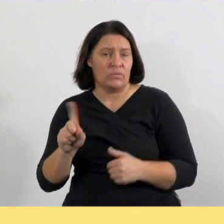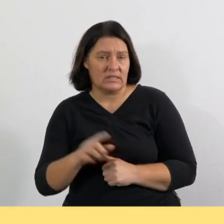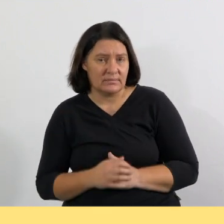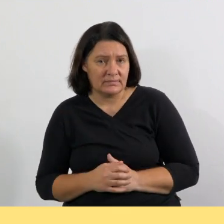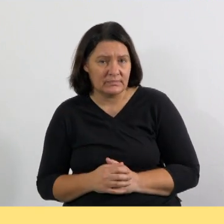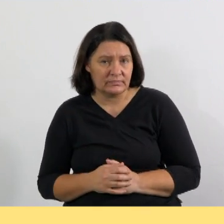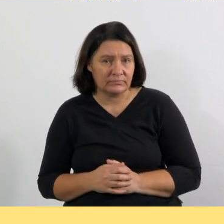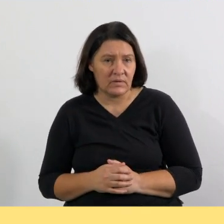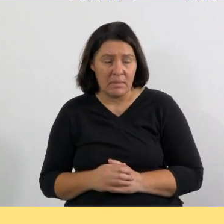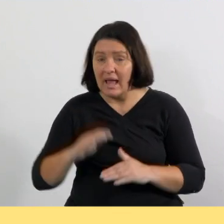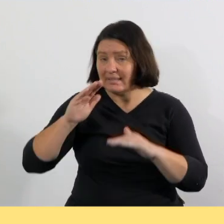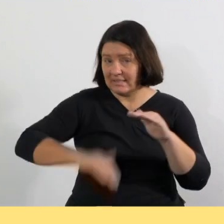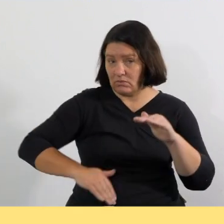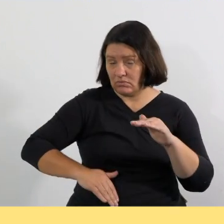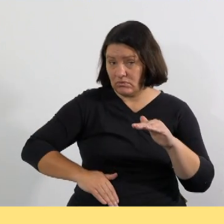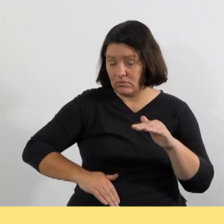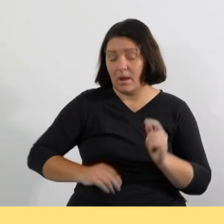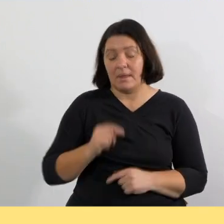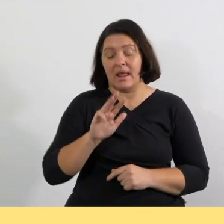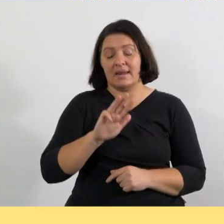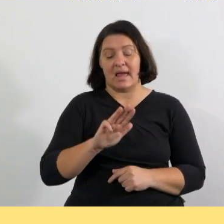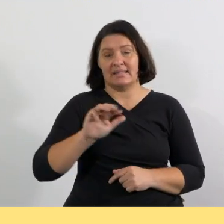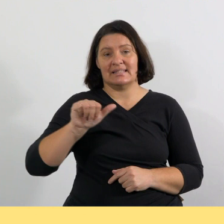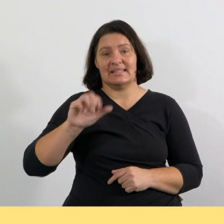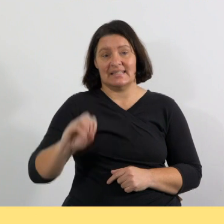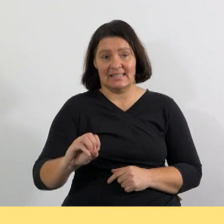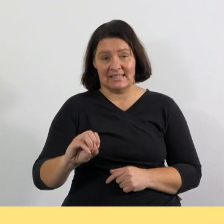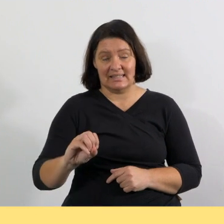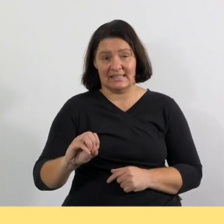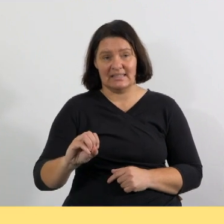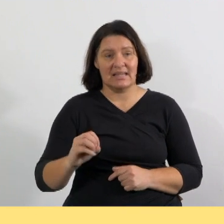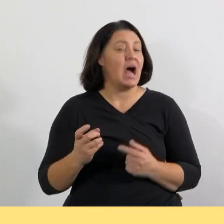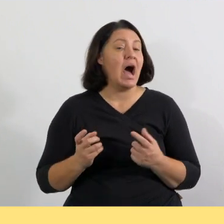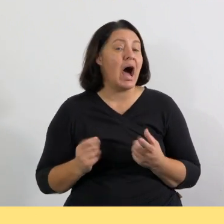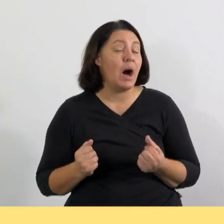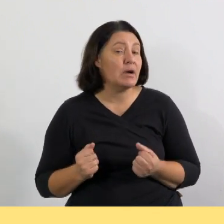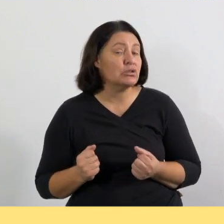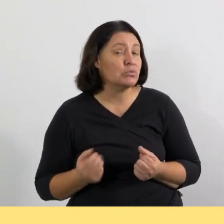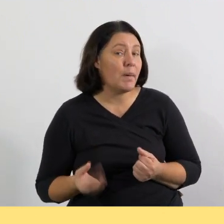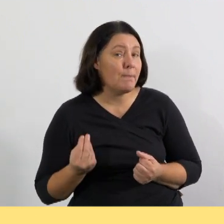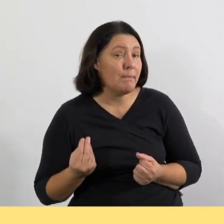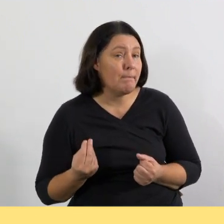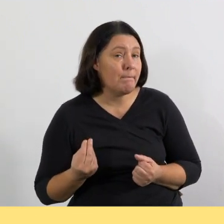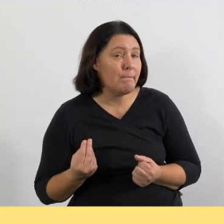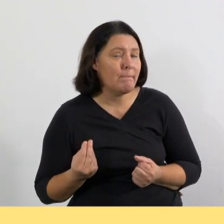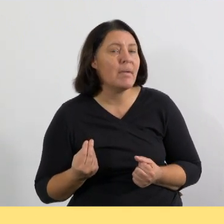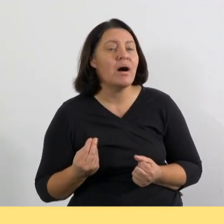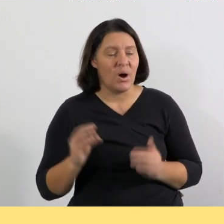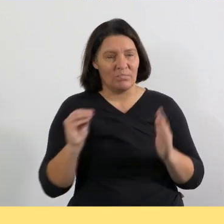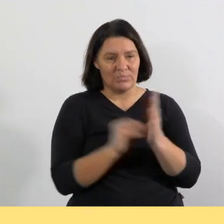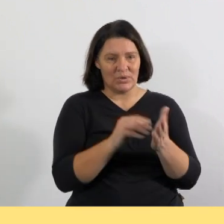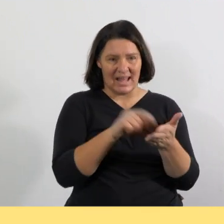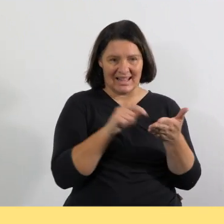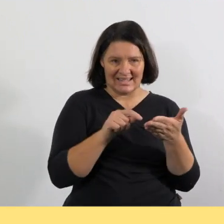we are given, which is the discount, 960 rands. How much do we then get?